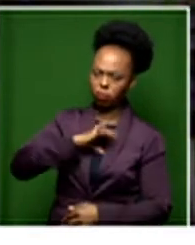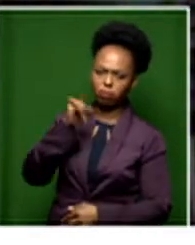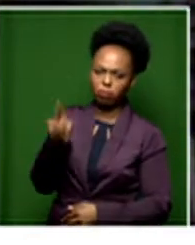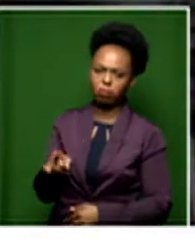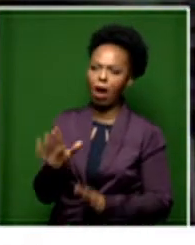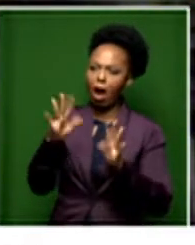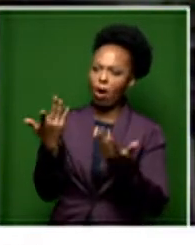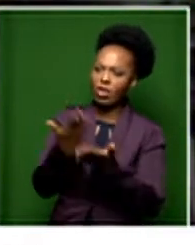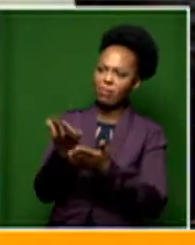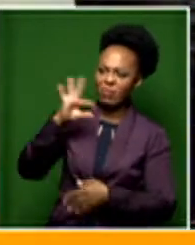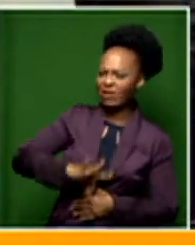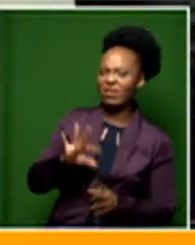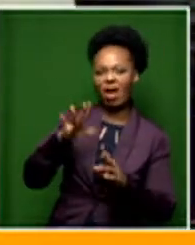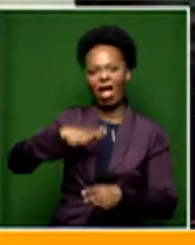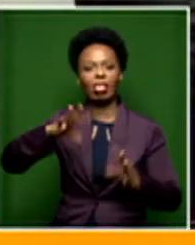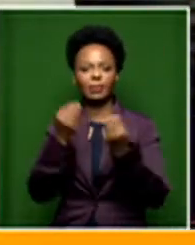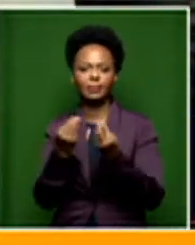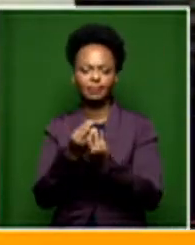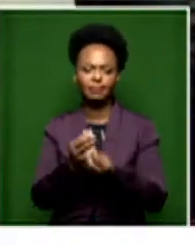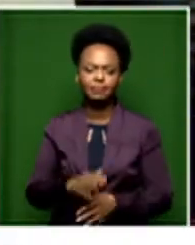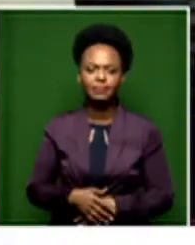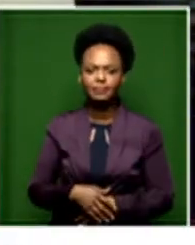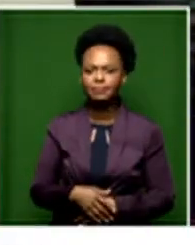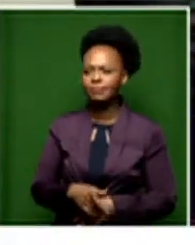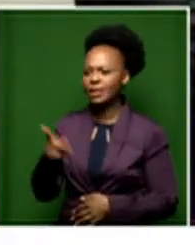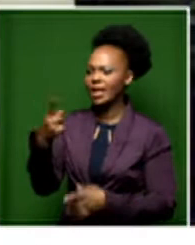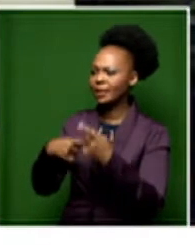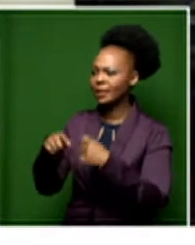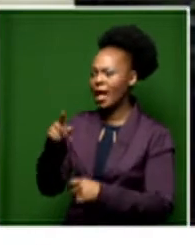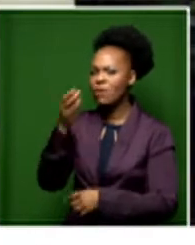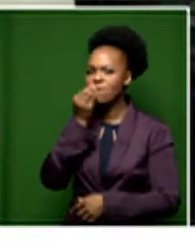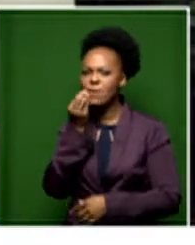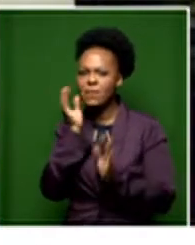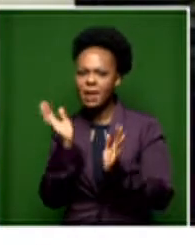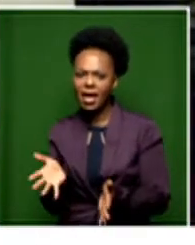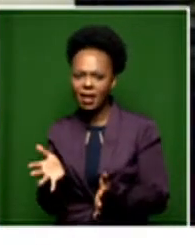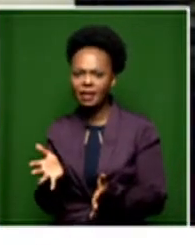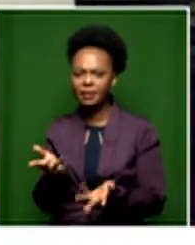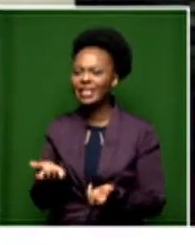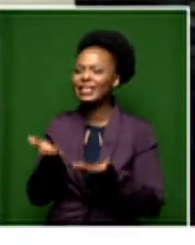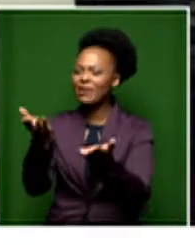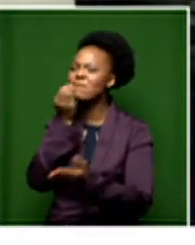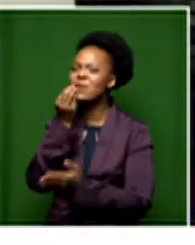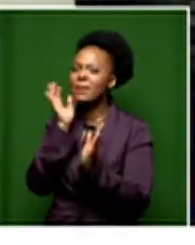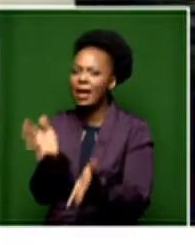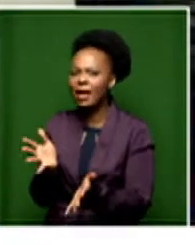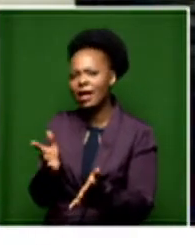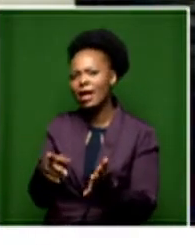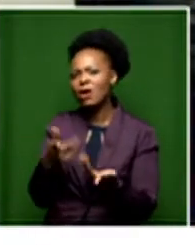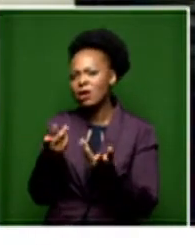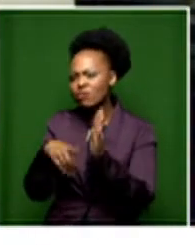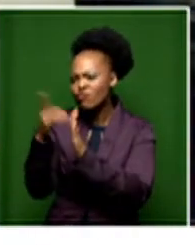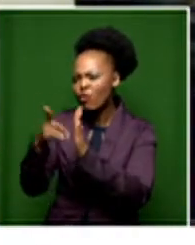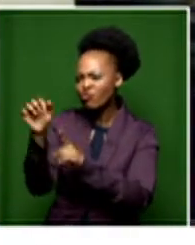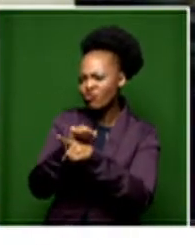these services. You don't only serve food, but you also offer skills development training. Why is this an important aspect of this